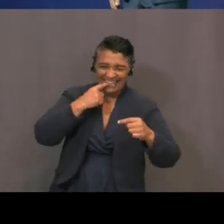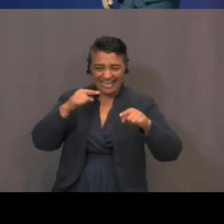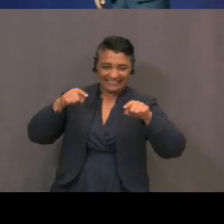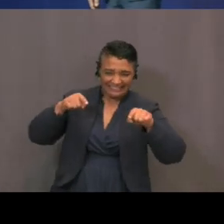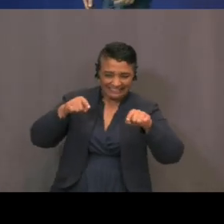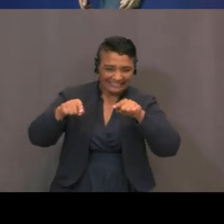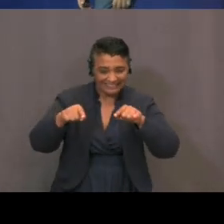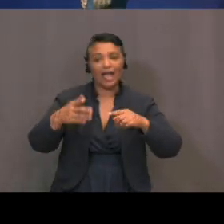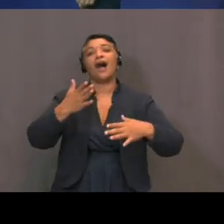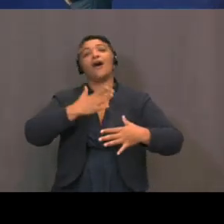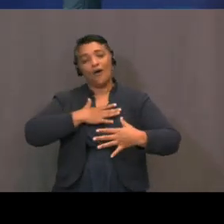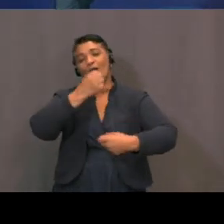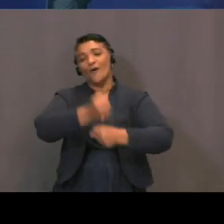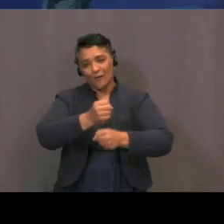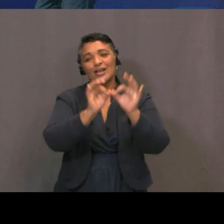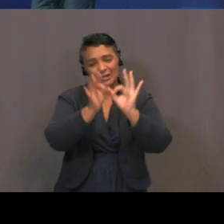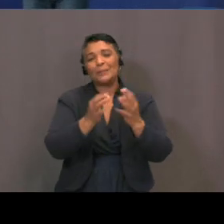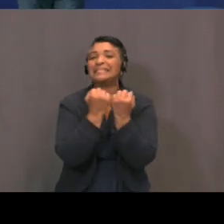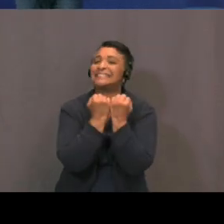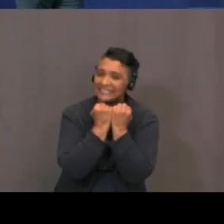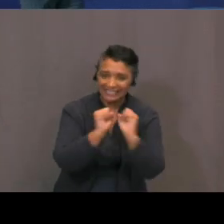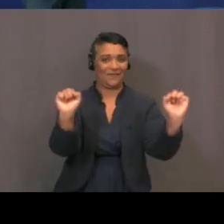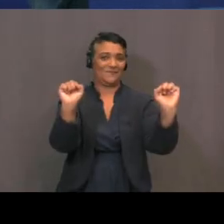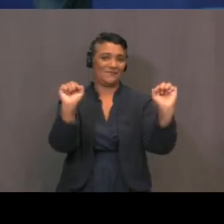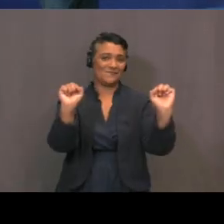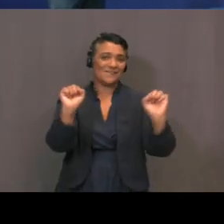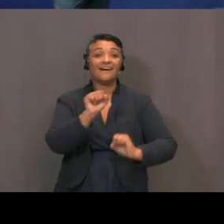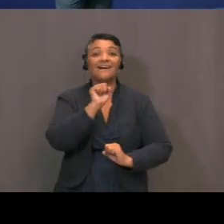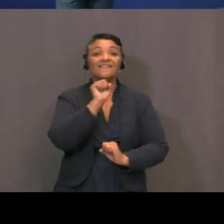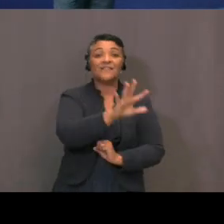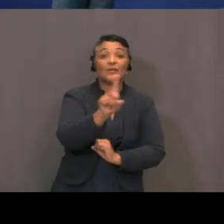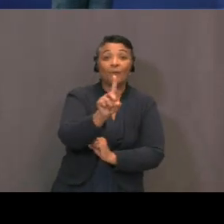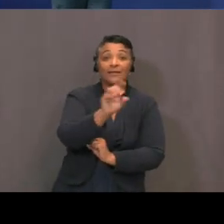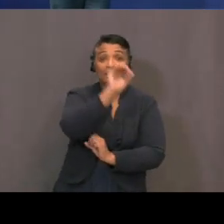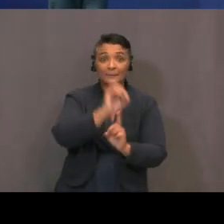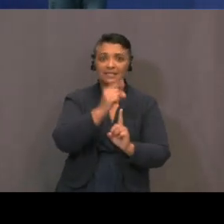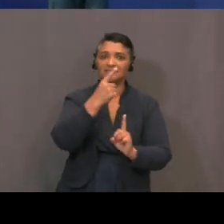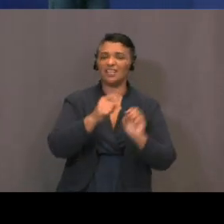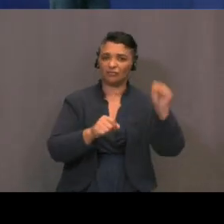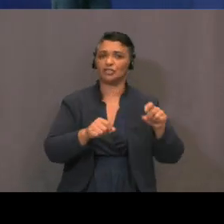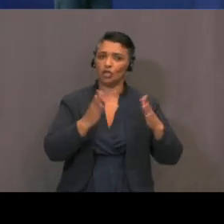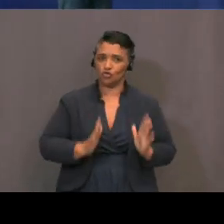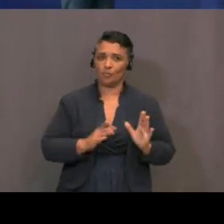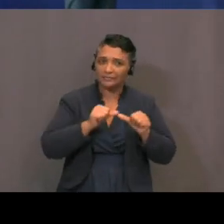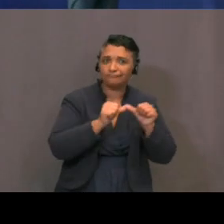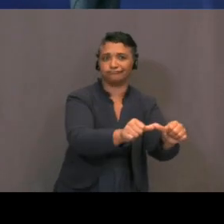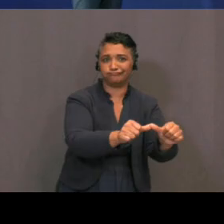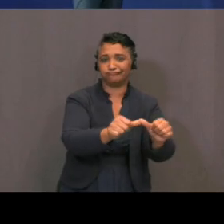profession is safe for the time being. 51%, 49%. So I think that although